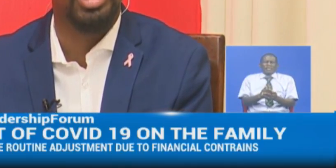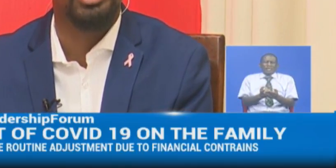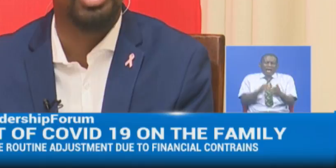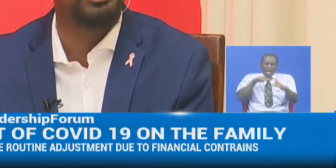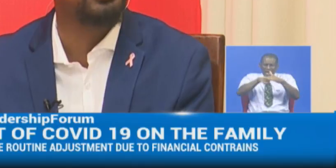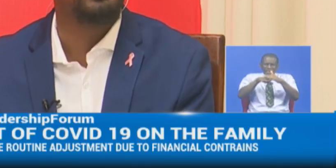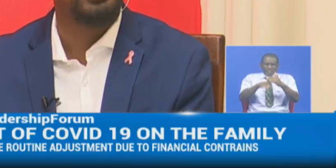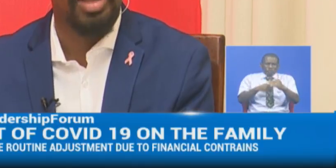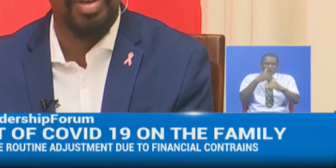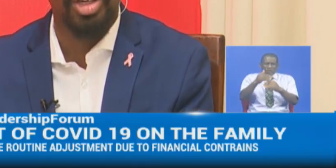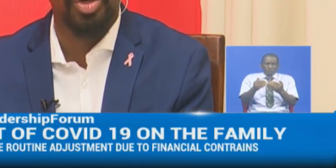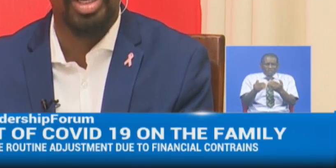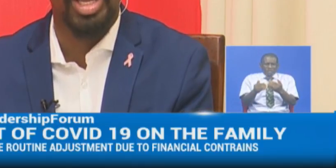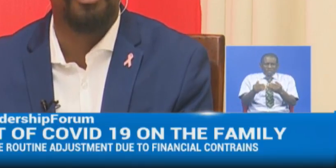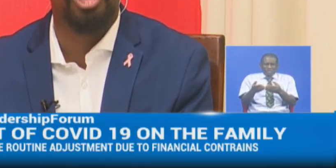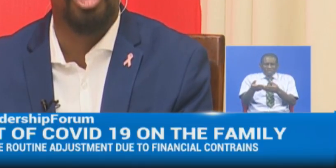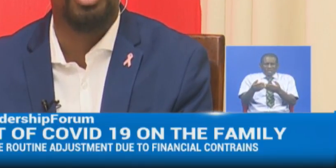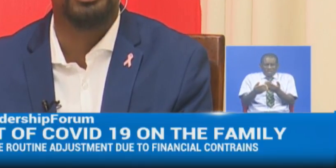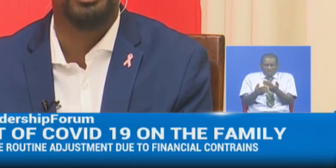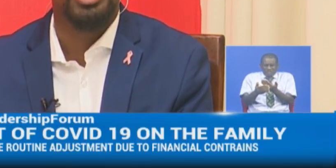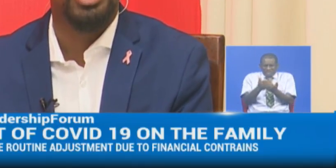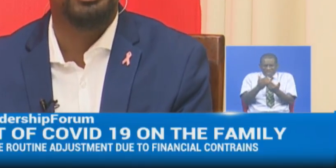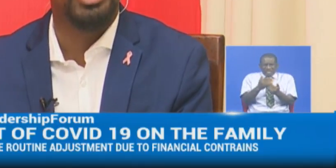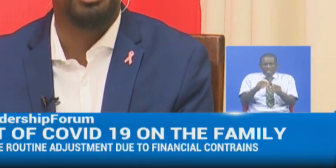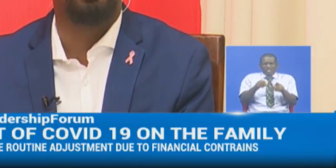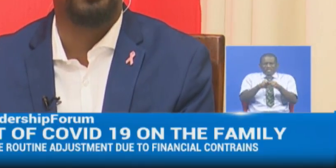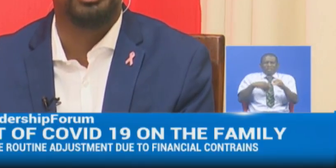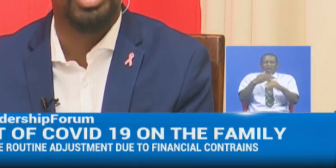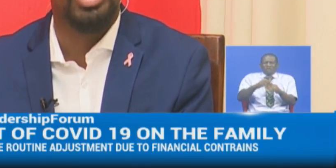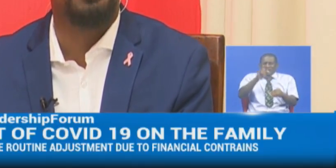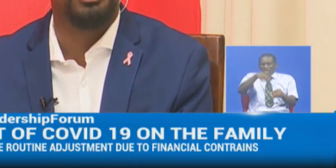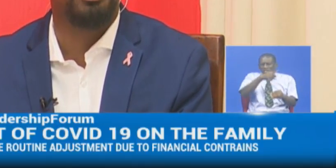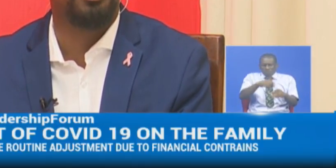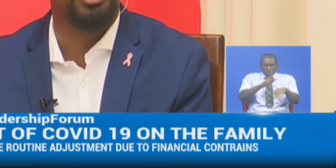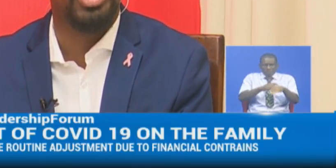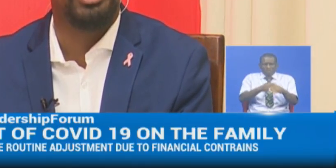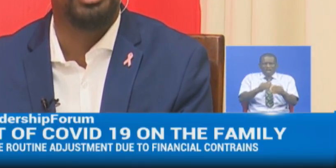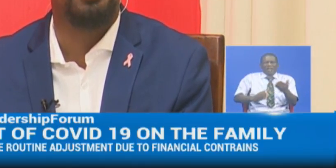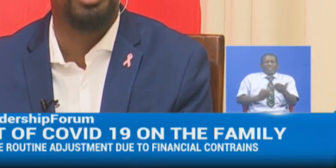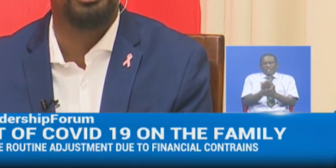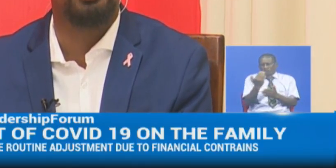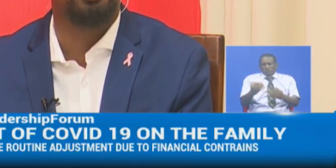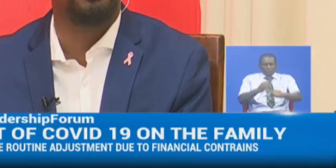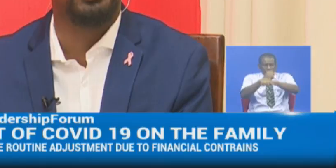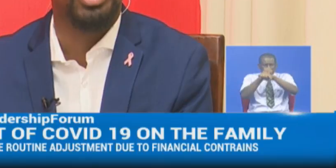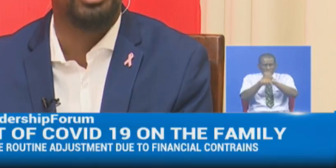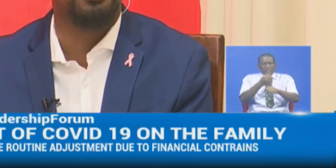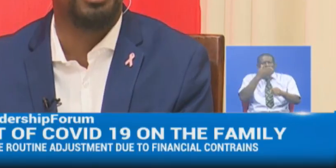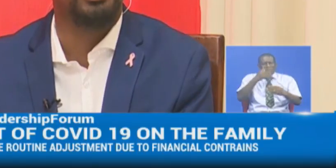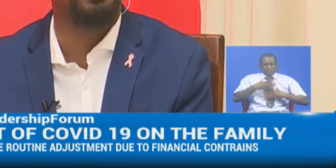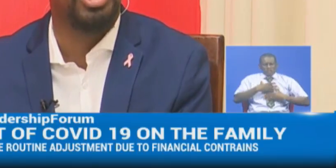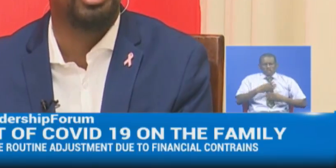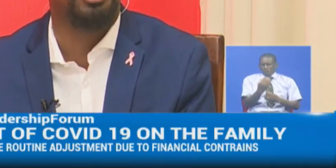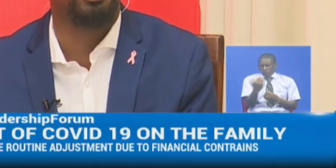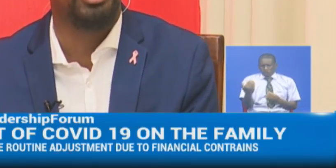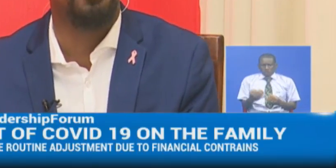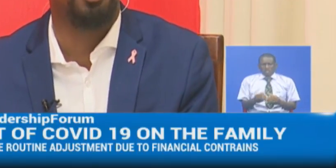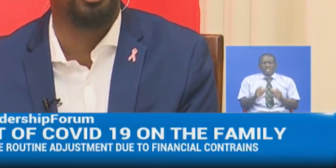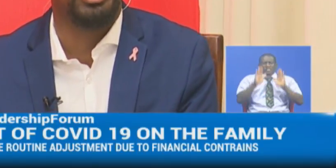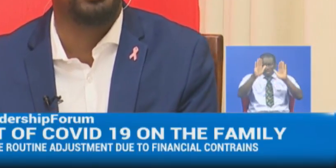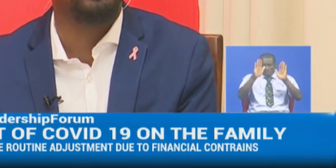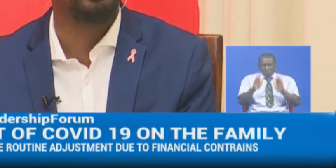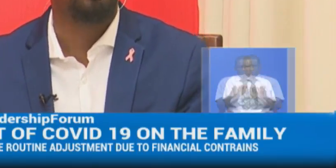and shelters, even during curfew hours. And the rights of the child must be protected, and the best interest of the child remains paramount